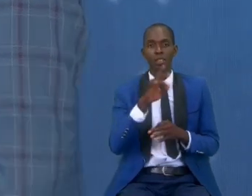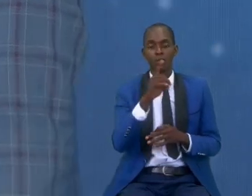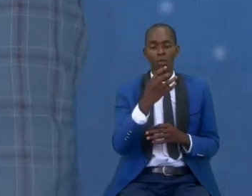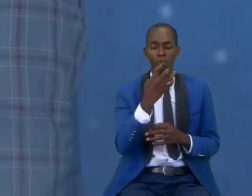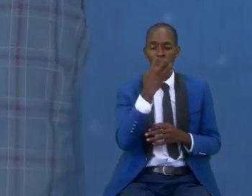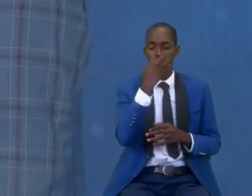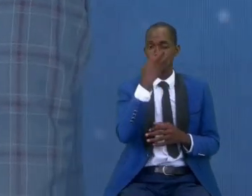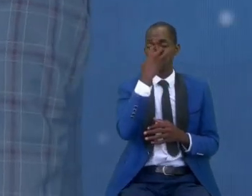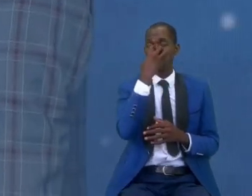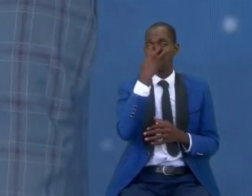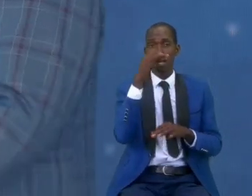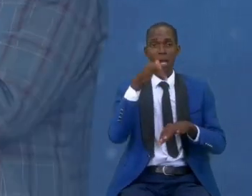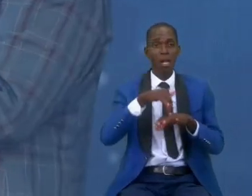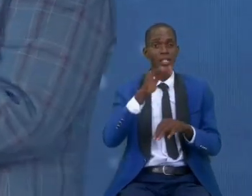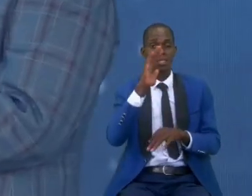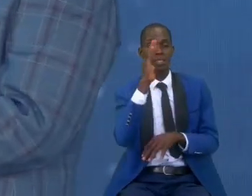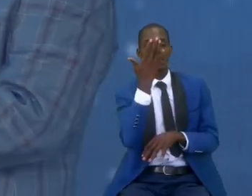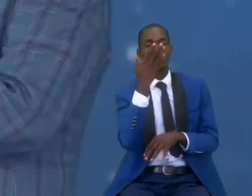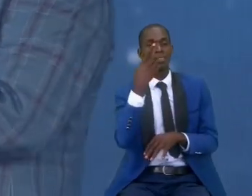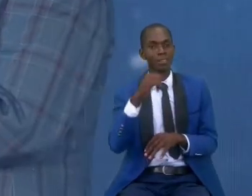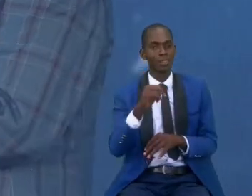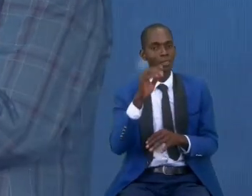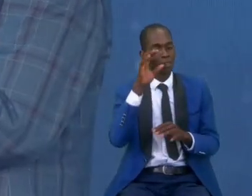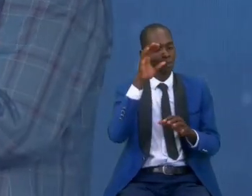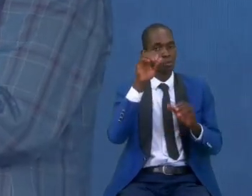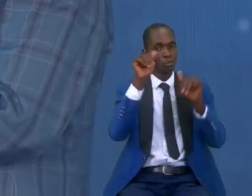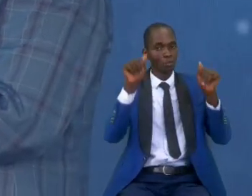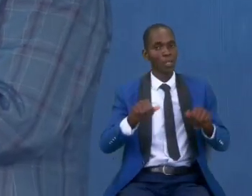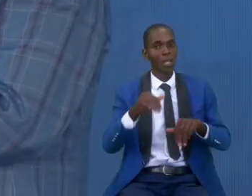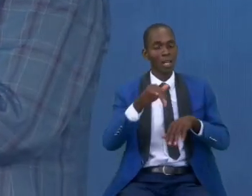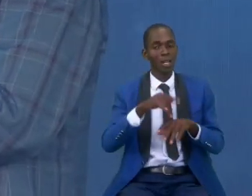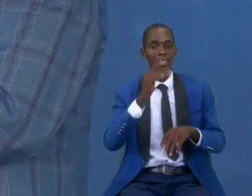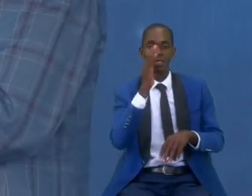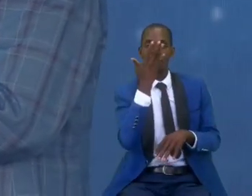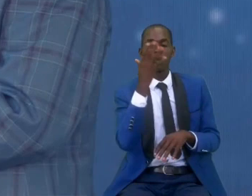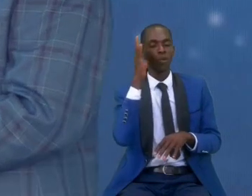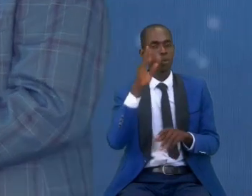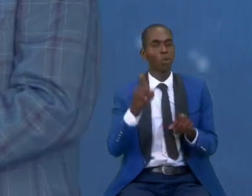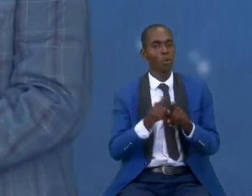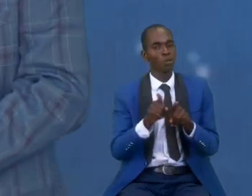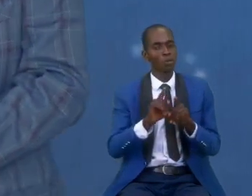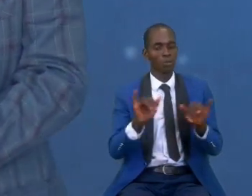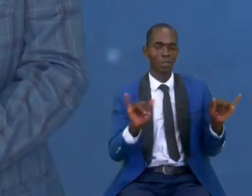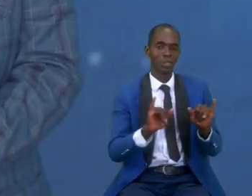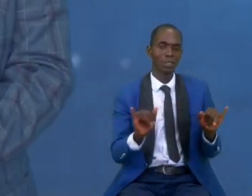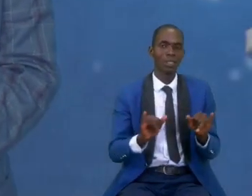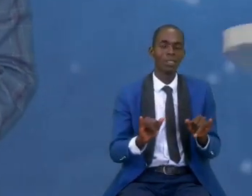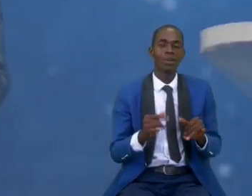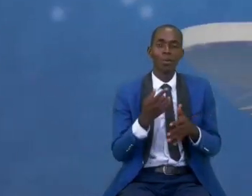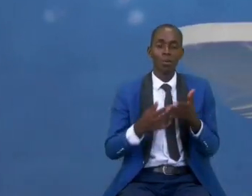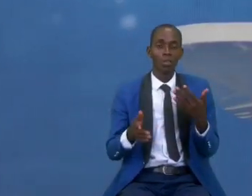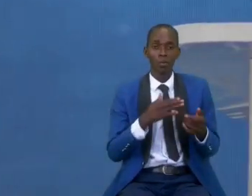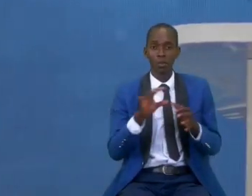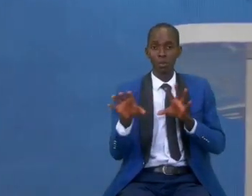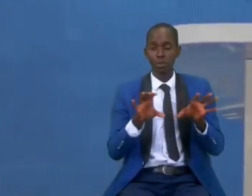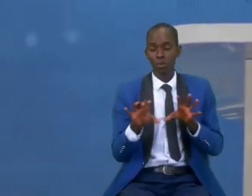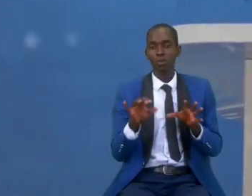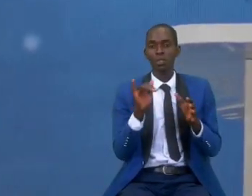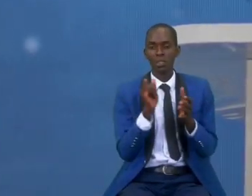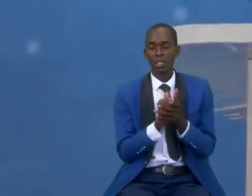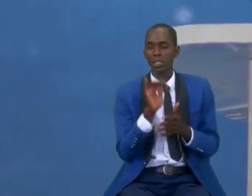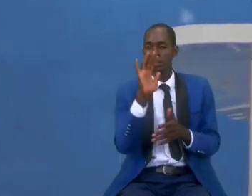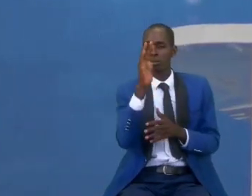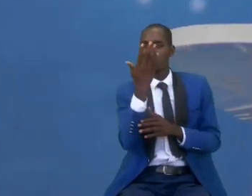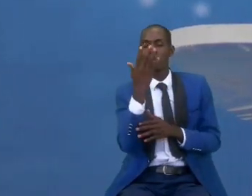you act furious, the image in the mirror will act furious. If you act tense, as